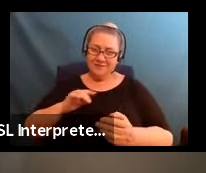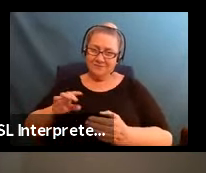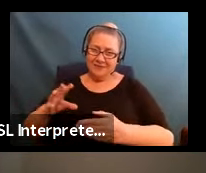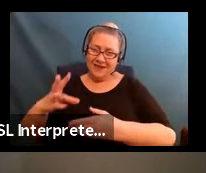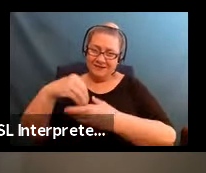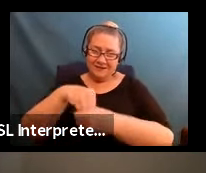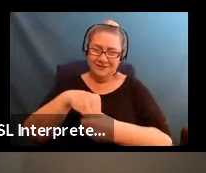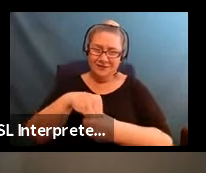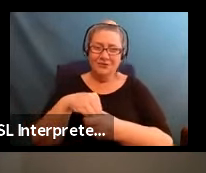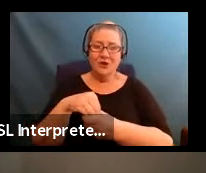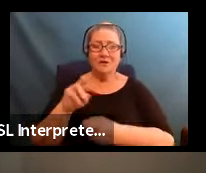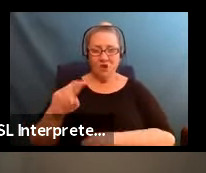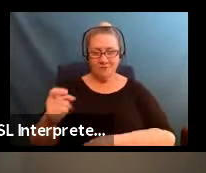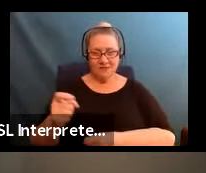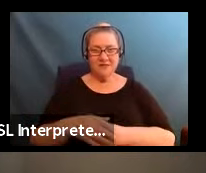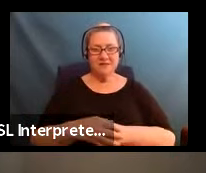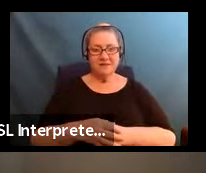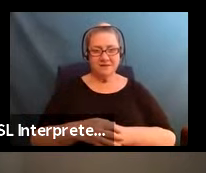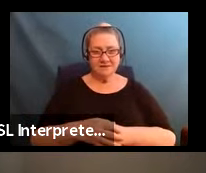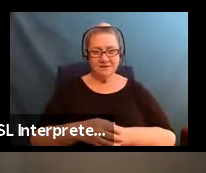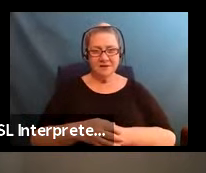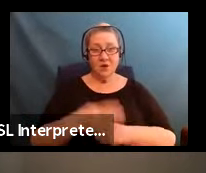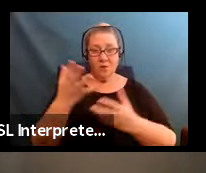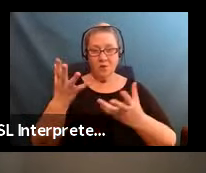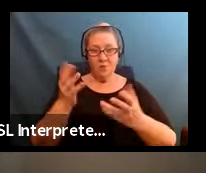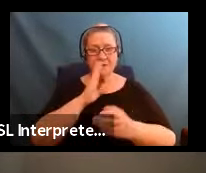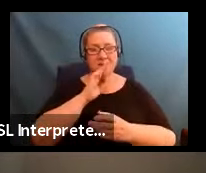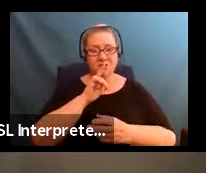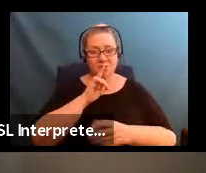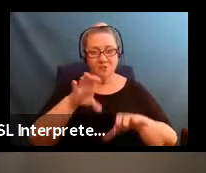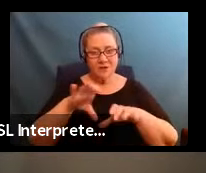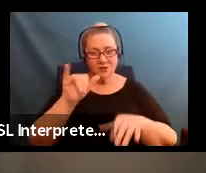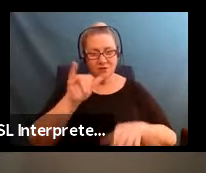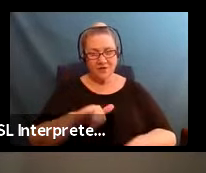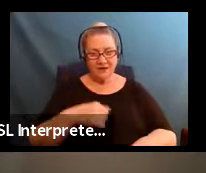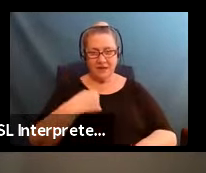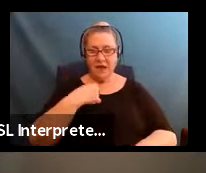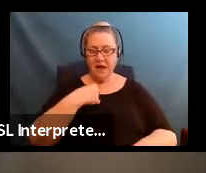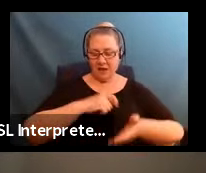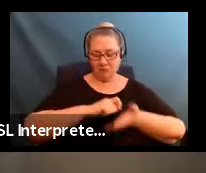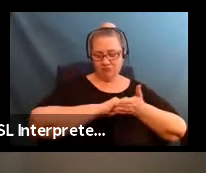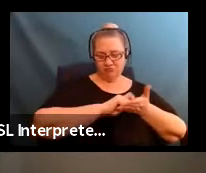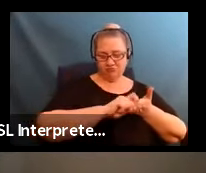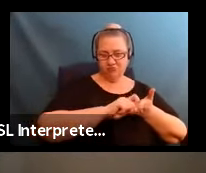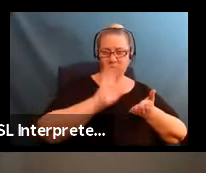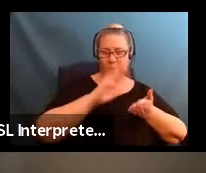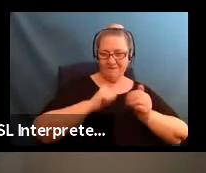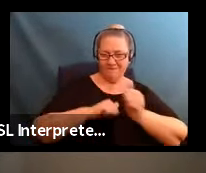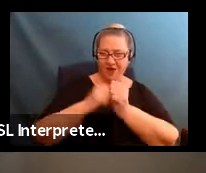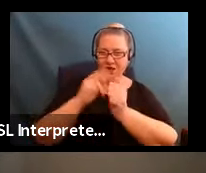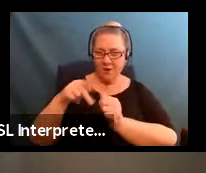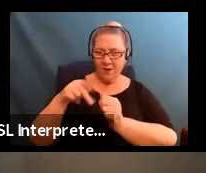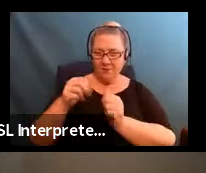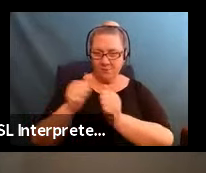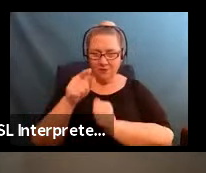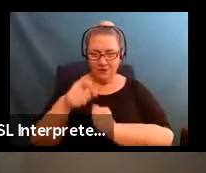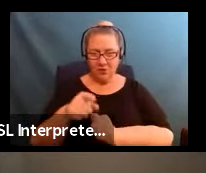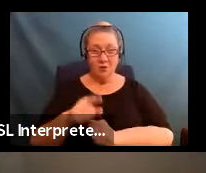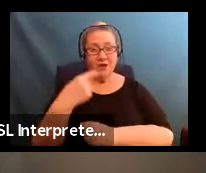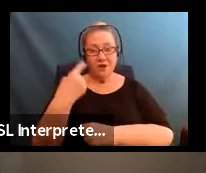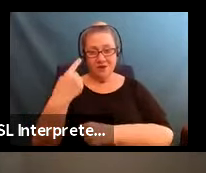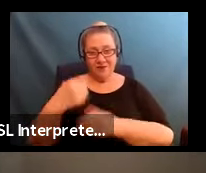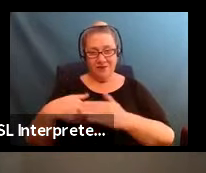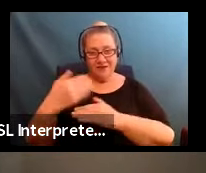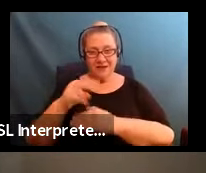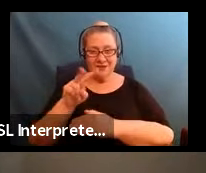pharmacists, and we, as you very well know, we want to make sure that we're doing that. So I took that as a note to make sure we follow up with you in the next 24 hours. So thank you.